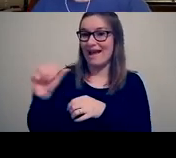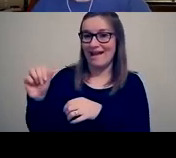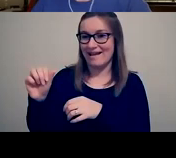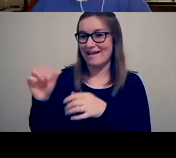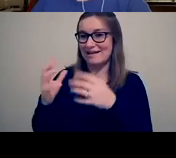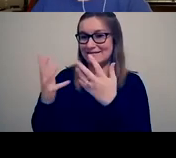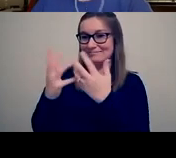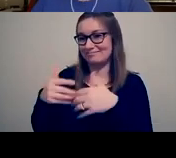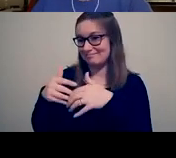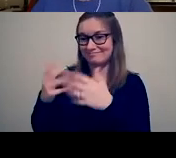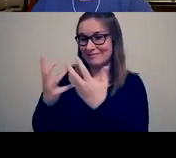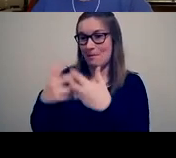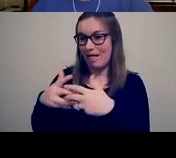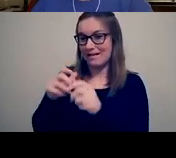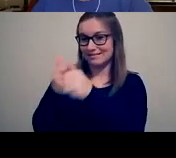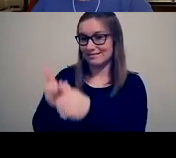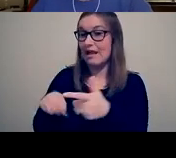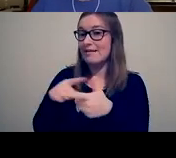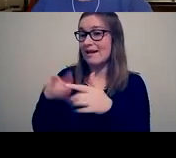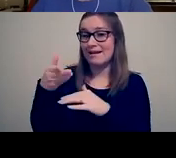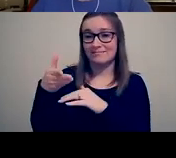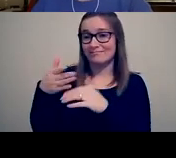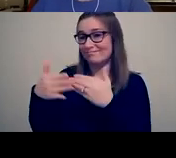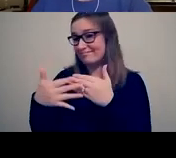And then after that, you know,